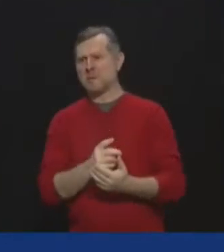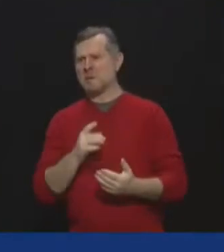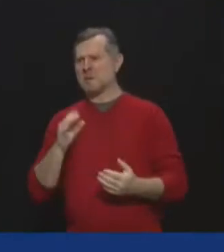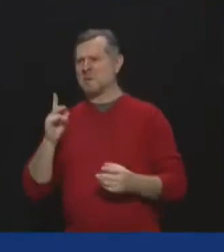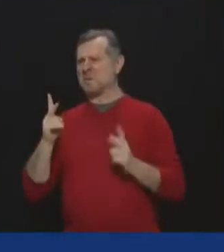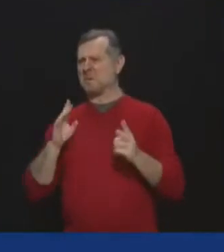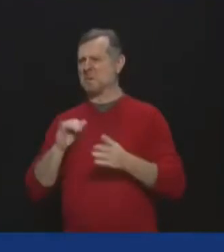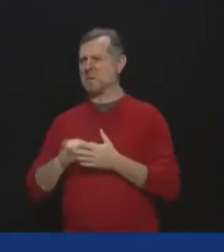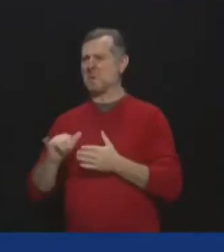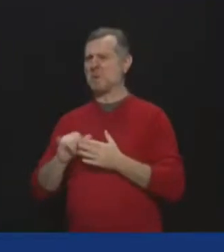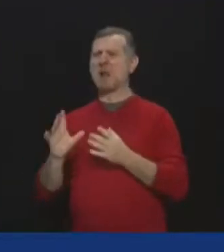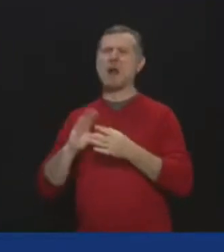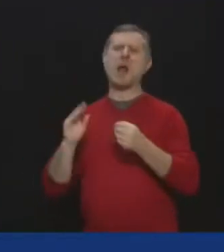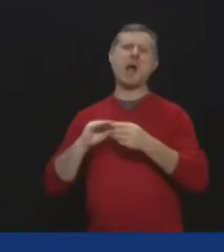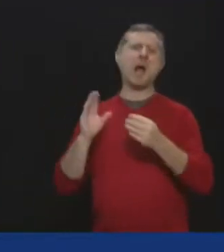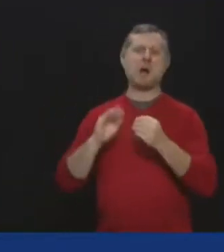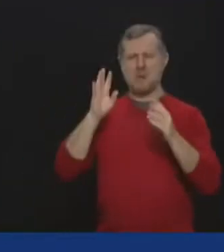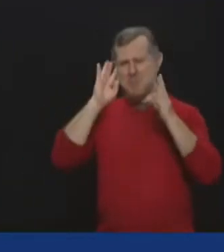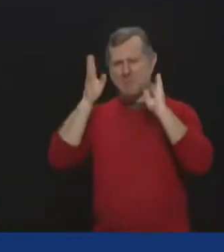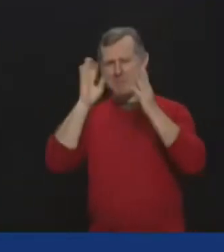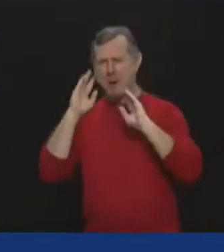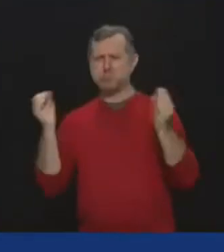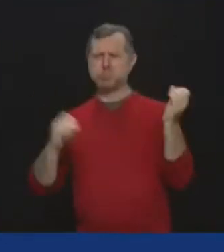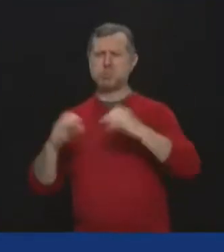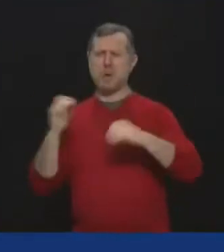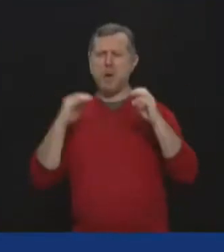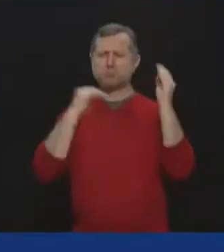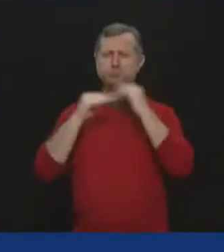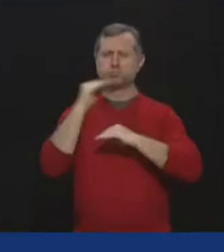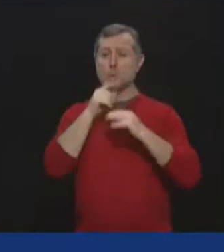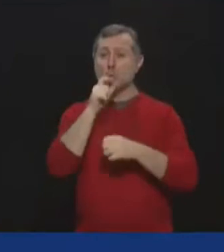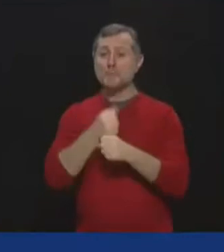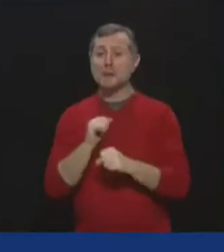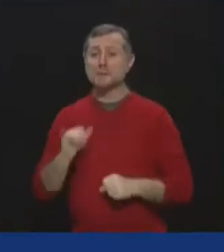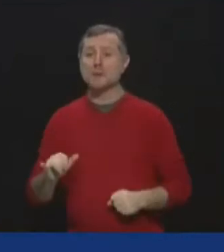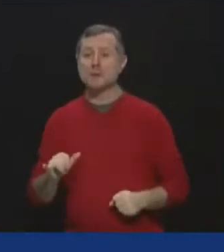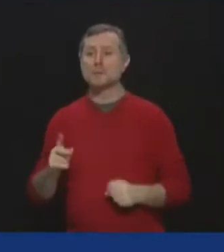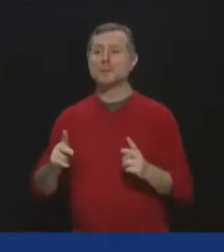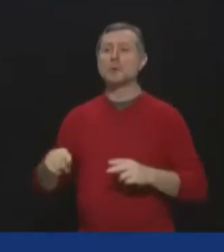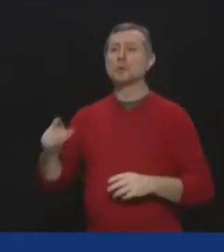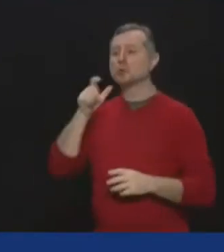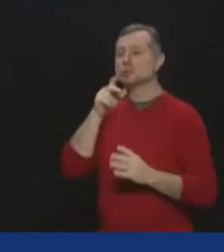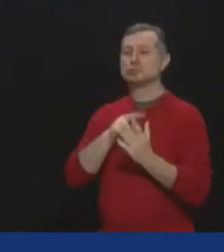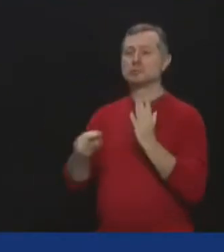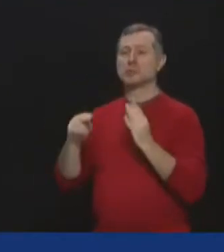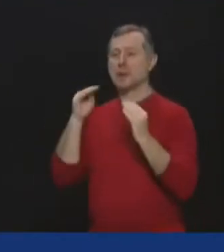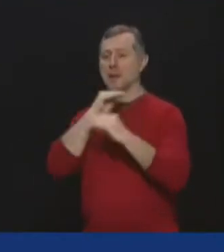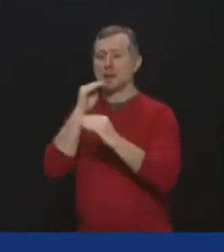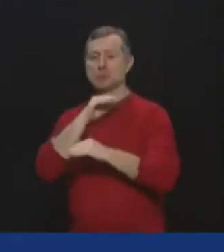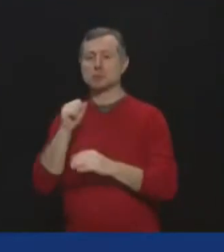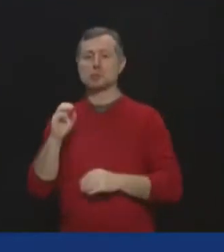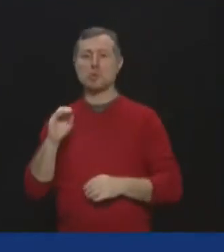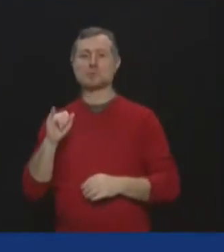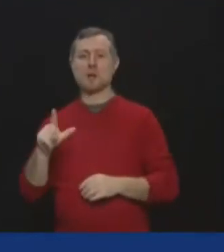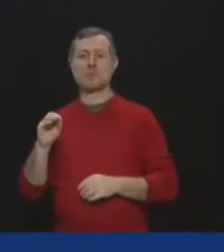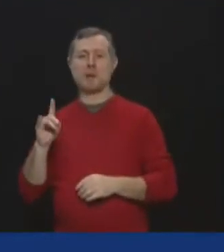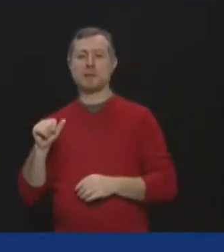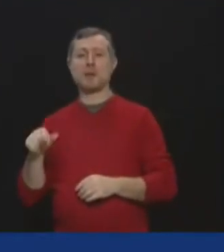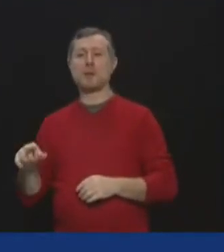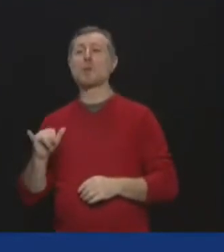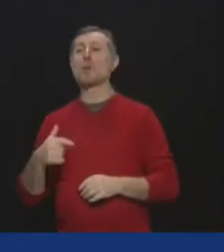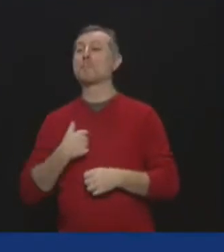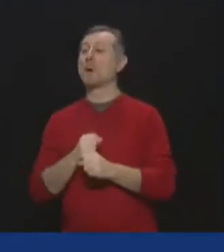wonder where it was coming from? It was coming from people reading lies on social media. And I want to make sure, as we enter this